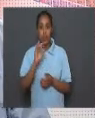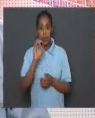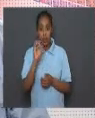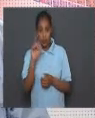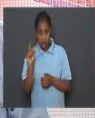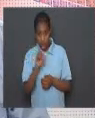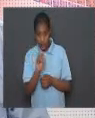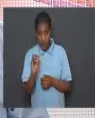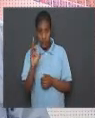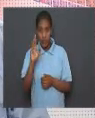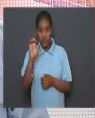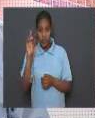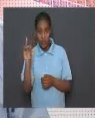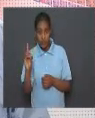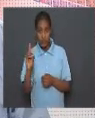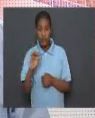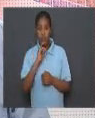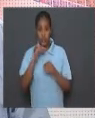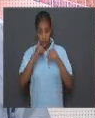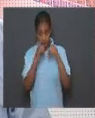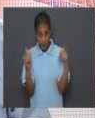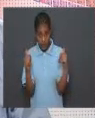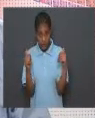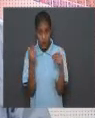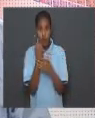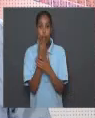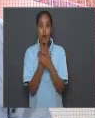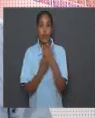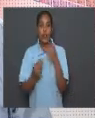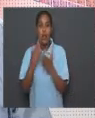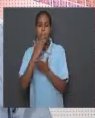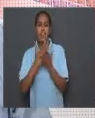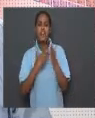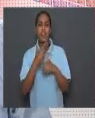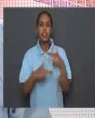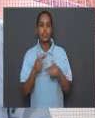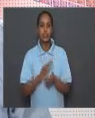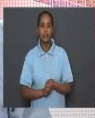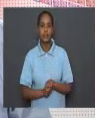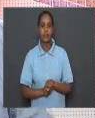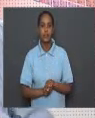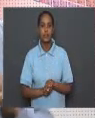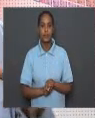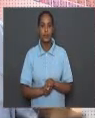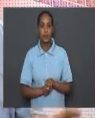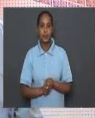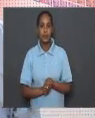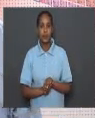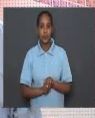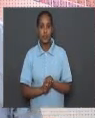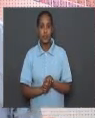Oxidation and reduction separately are both half reactions. The